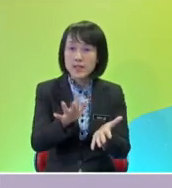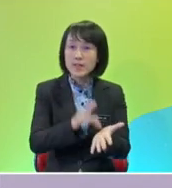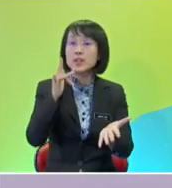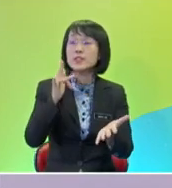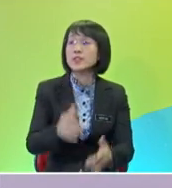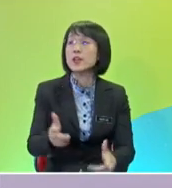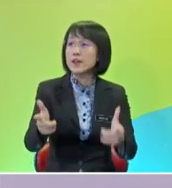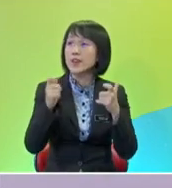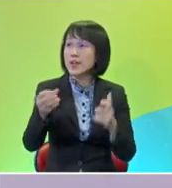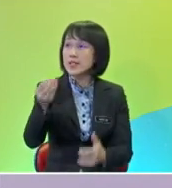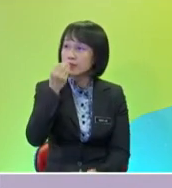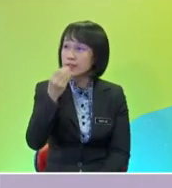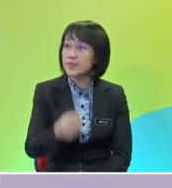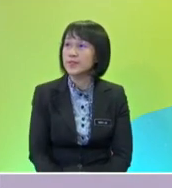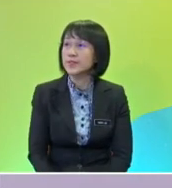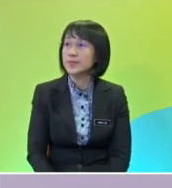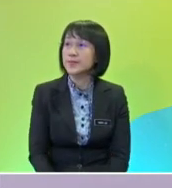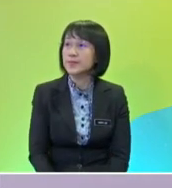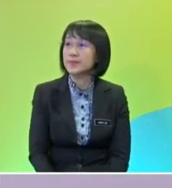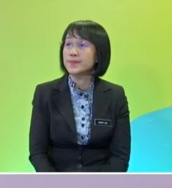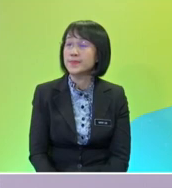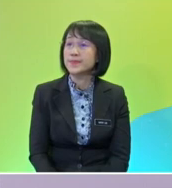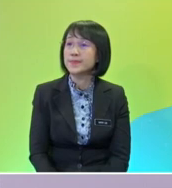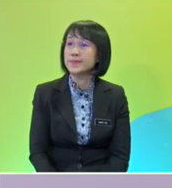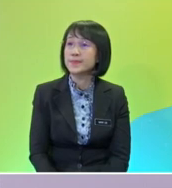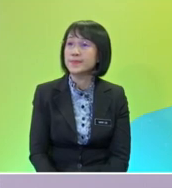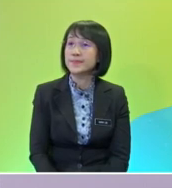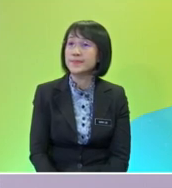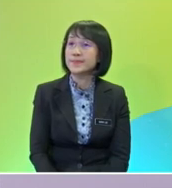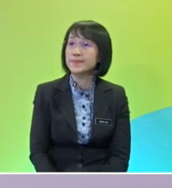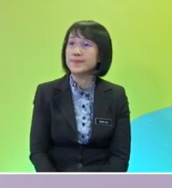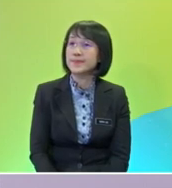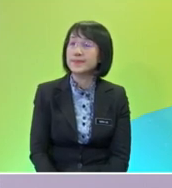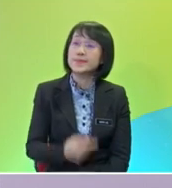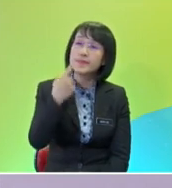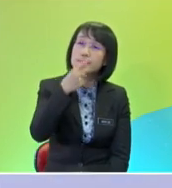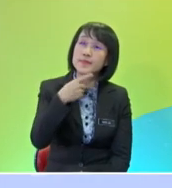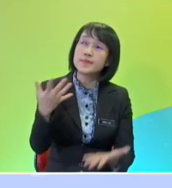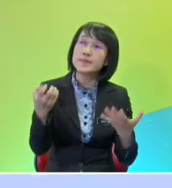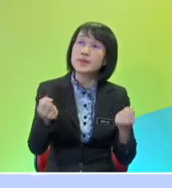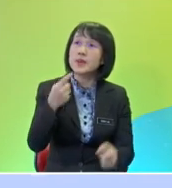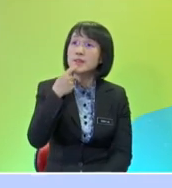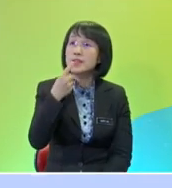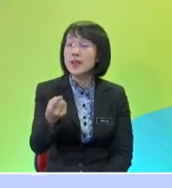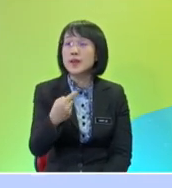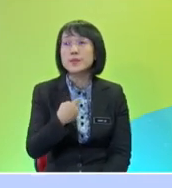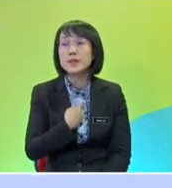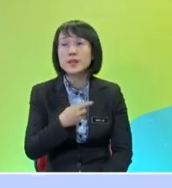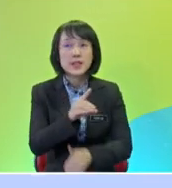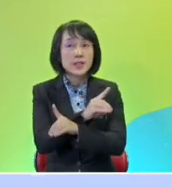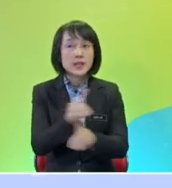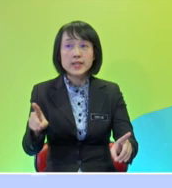food. Can I have a pupil to tell me the disadvantage of fast food? Yes,